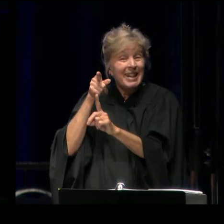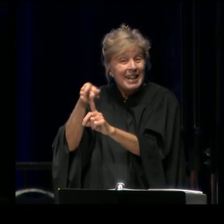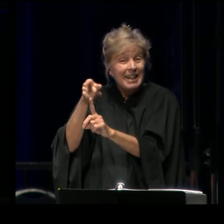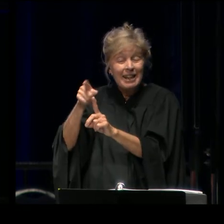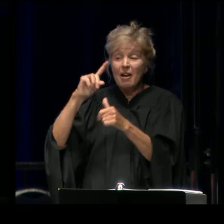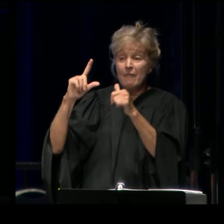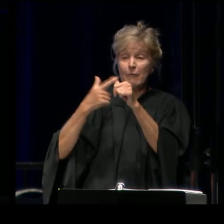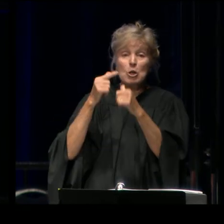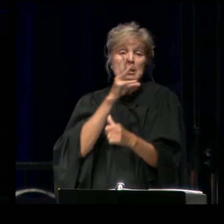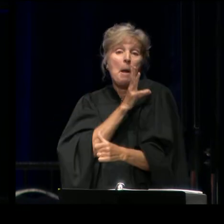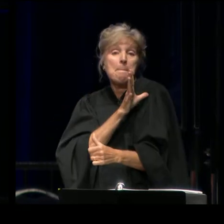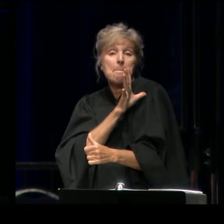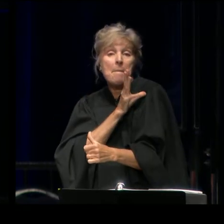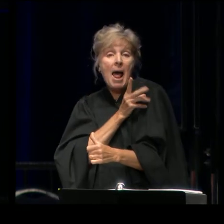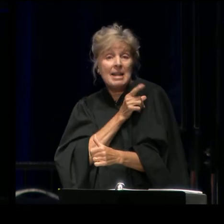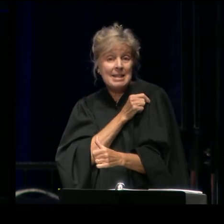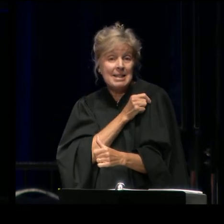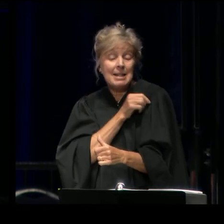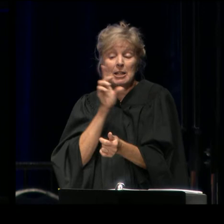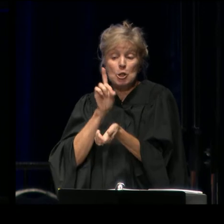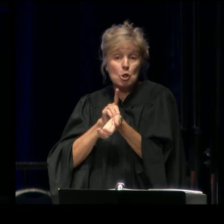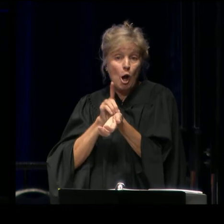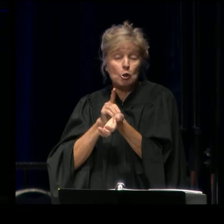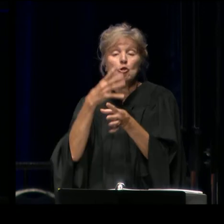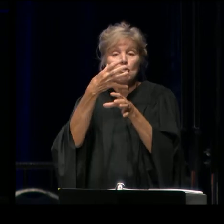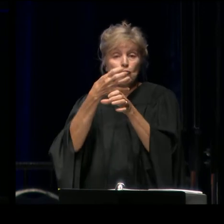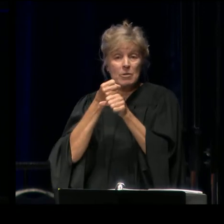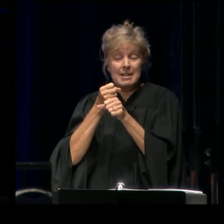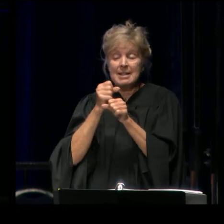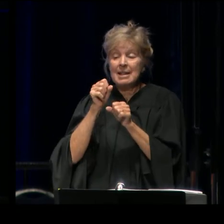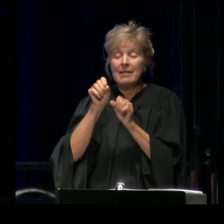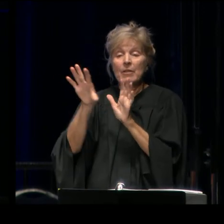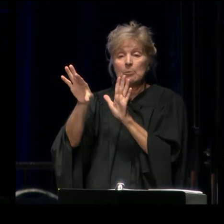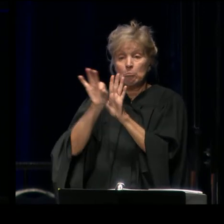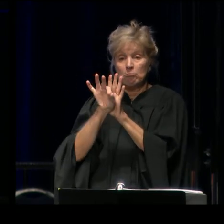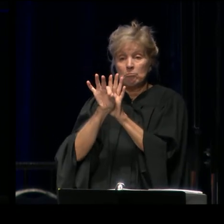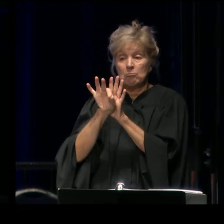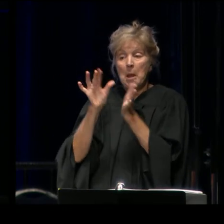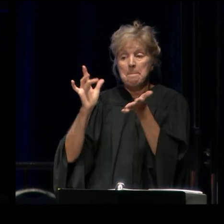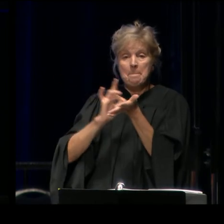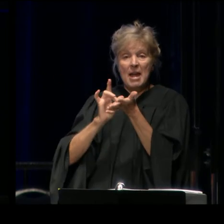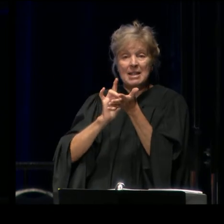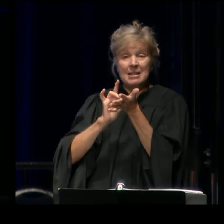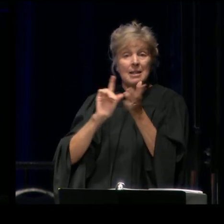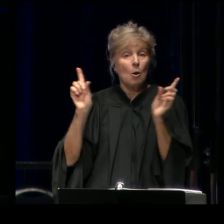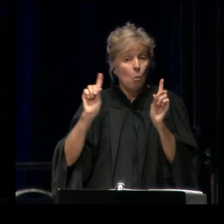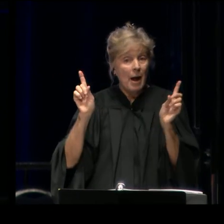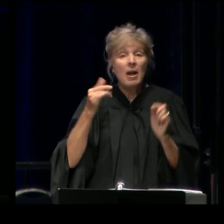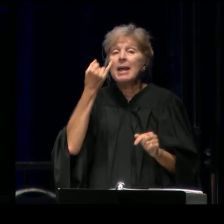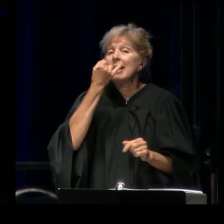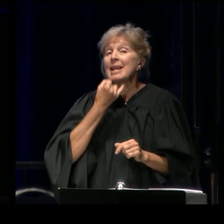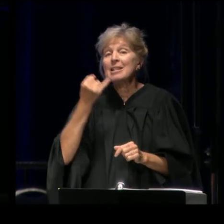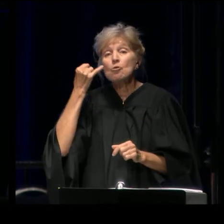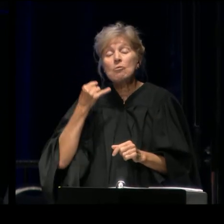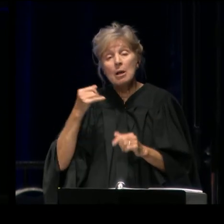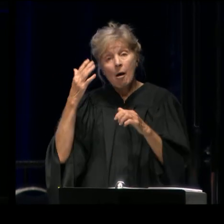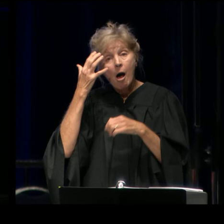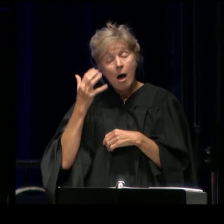first Palestinian doctor to receive an appointment in medicine at an Israeli hospital.